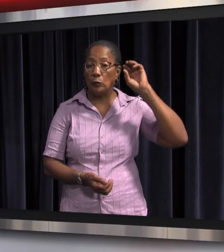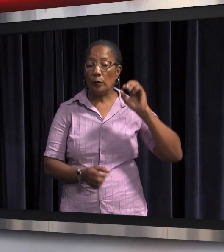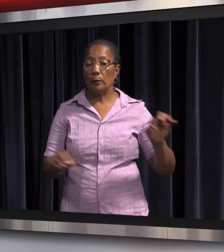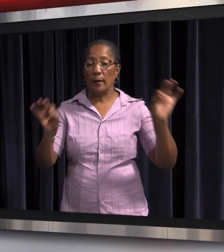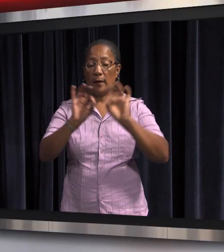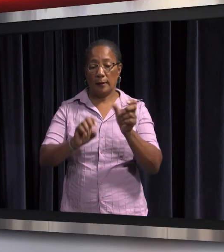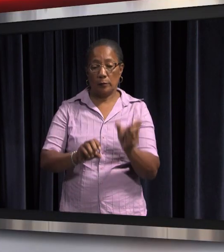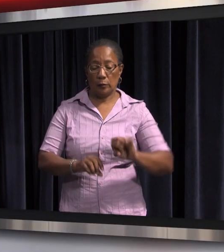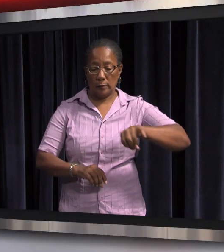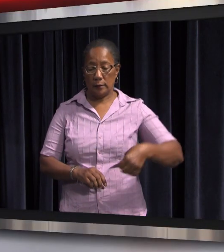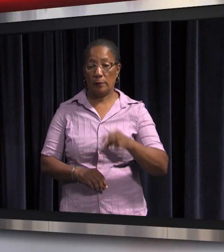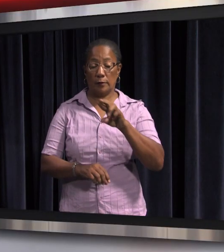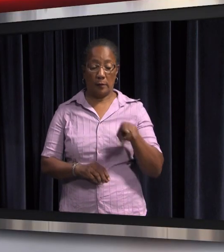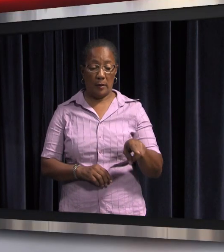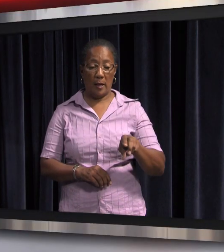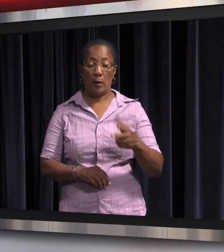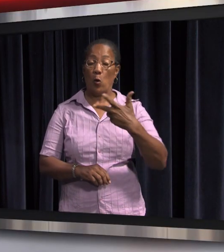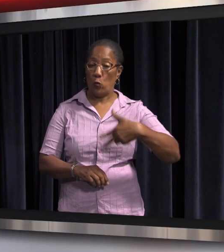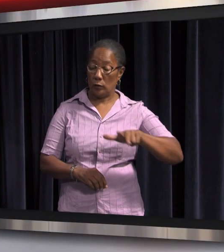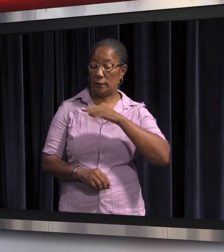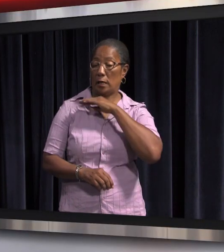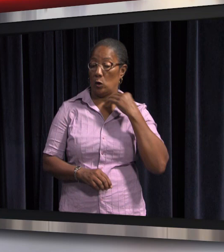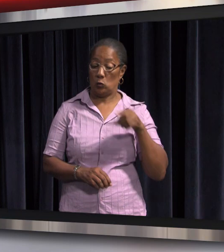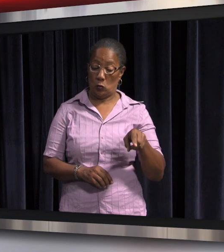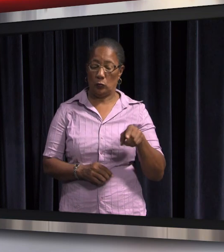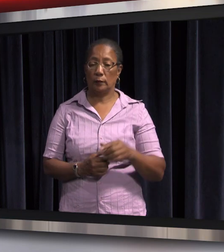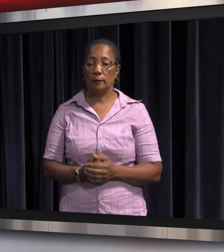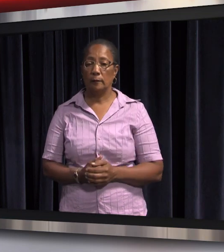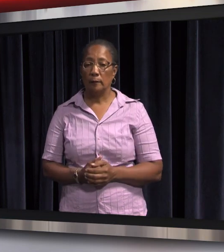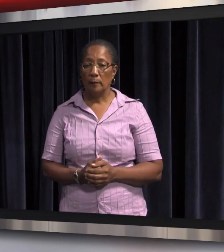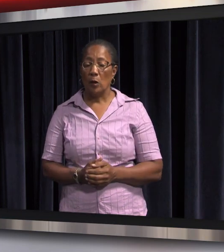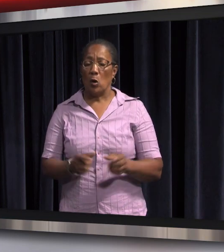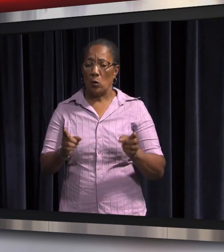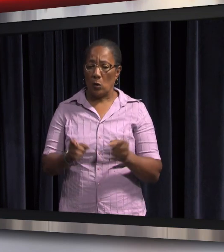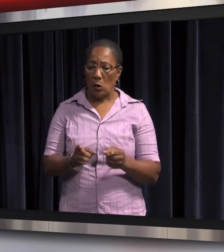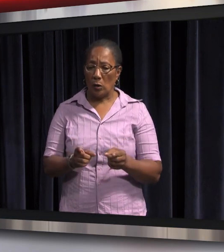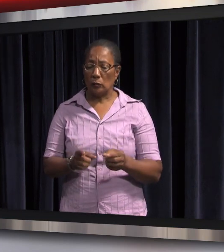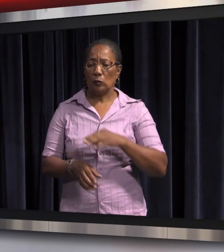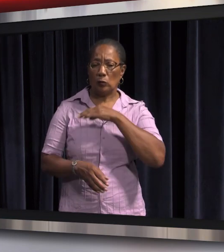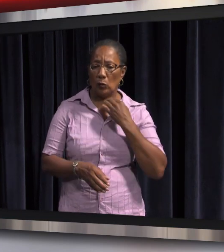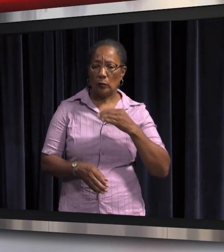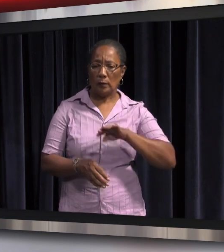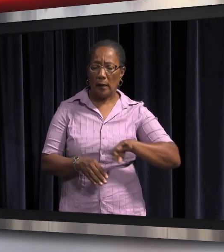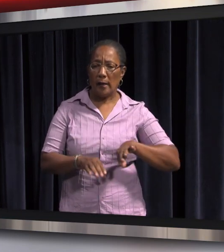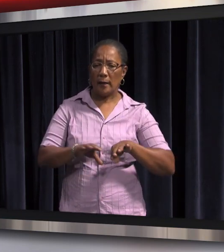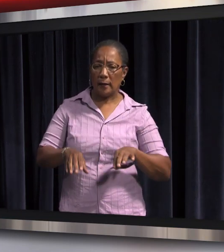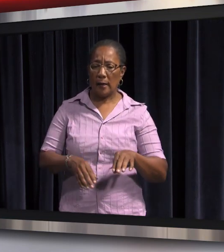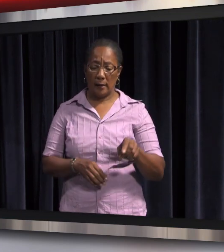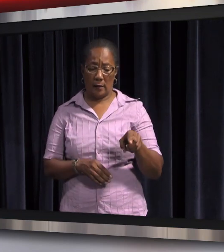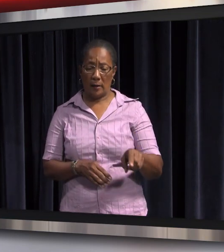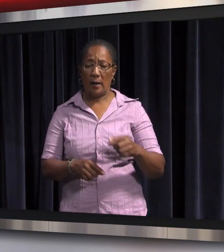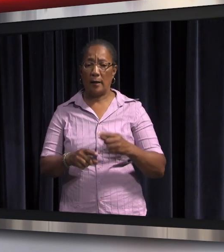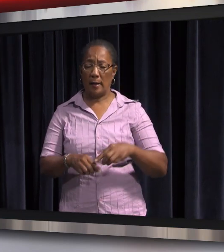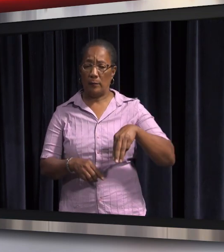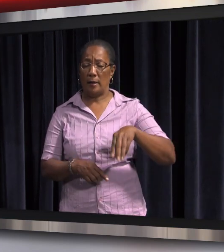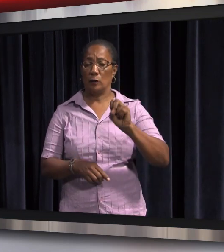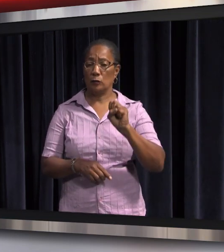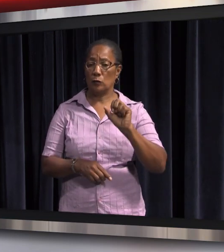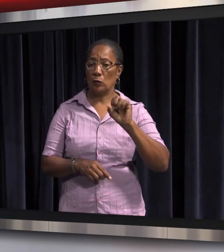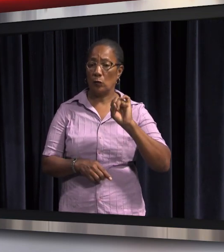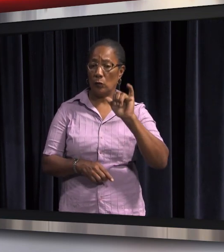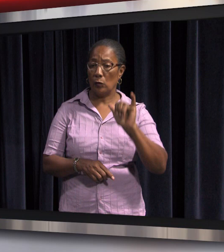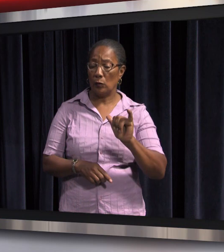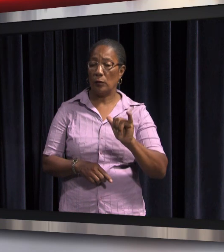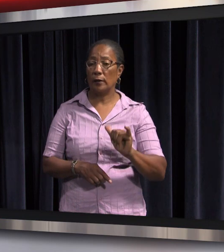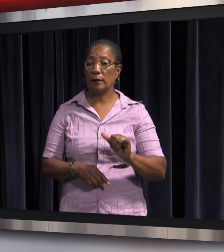Culture icon James Ramlal passed away last Wednesday. The death of both Ramlal and Michael Slory is